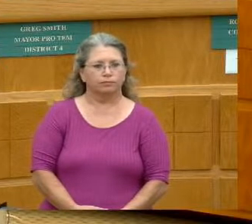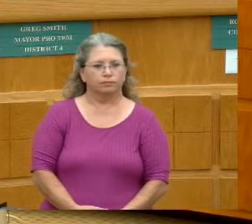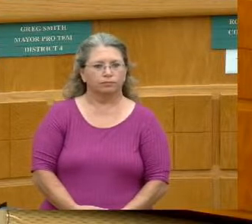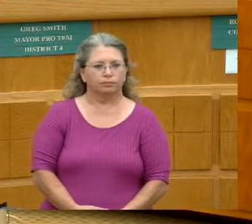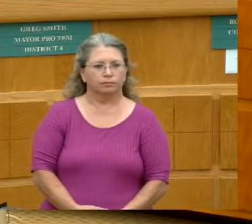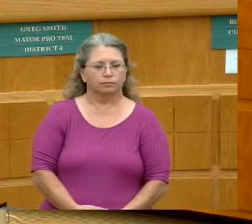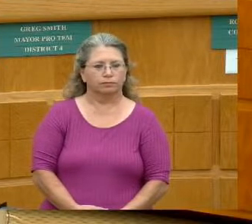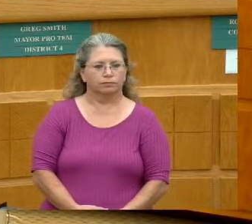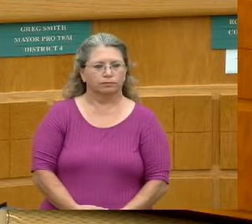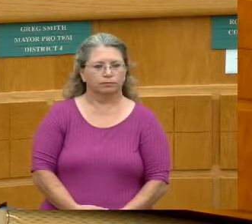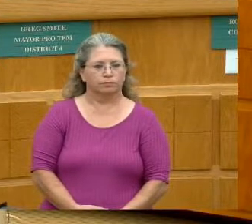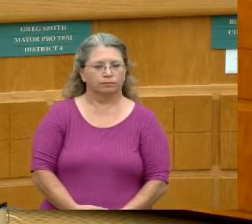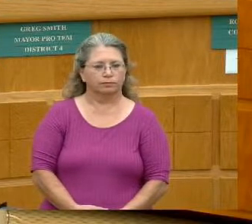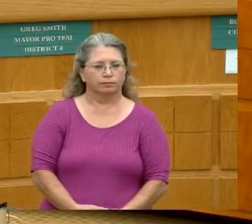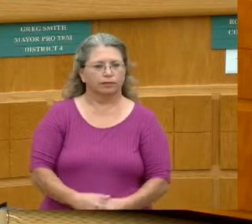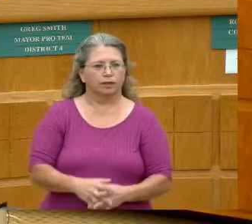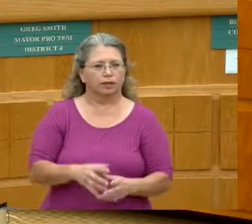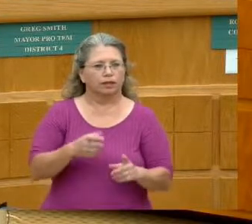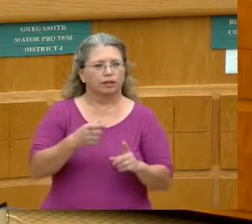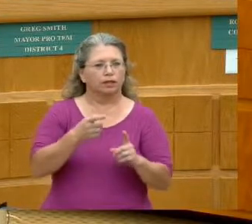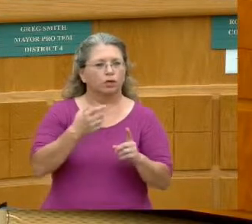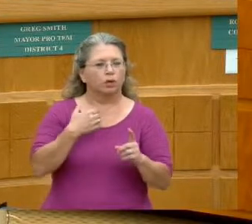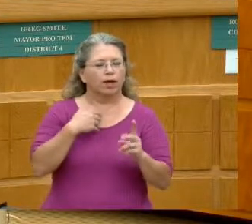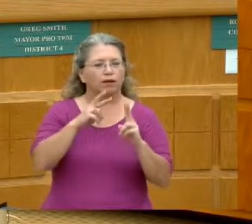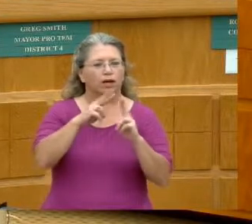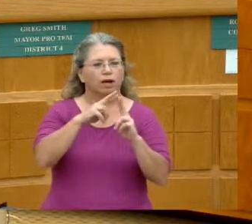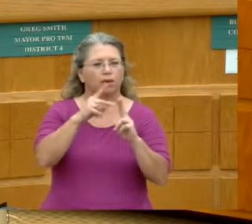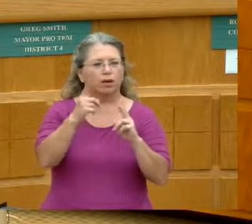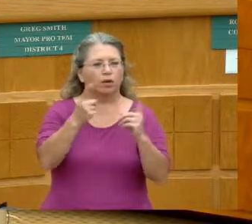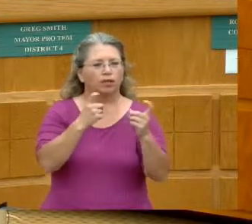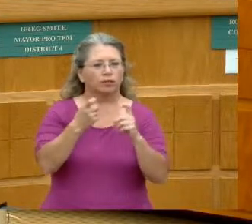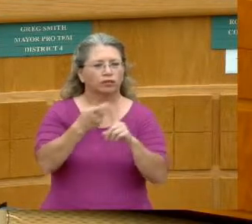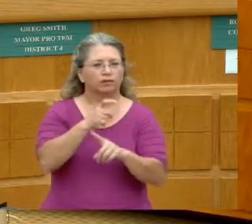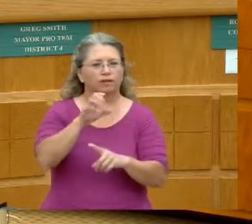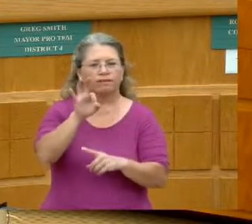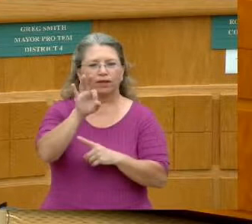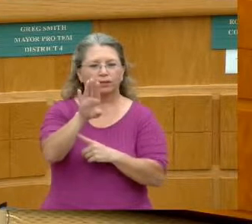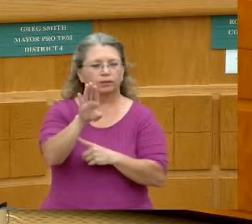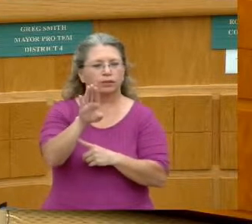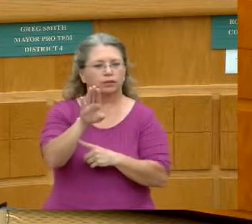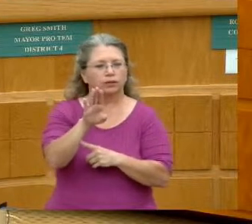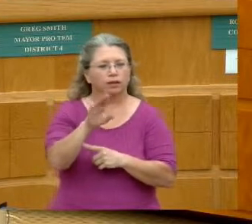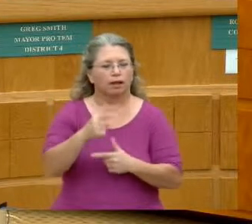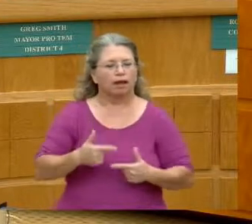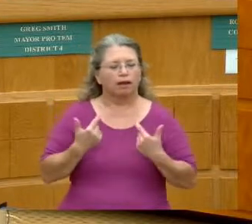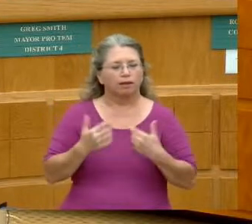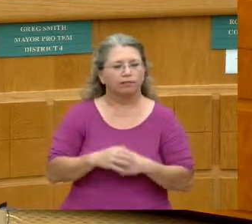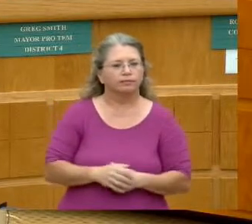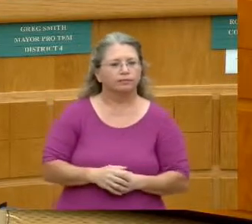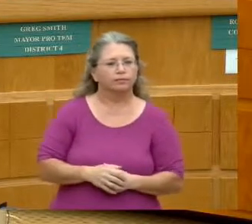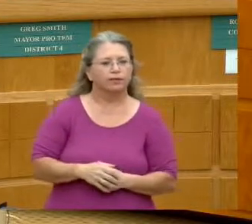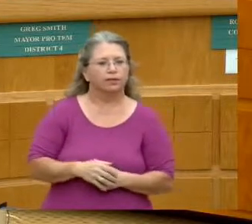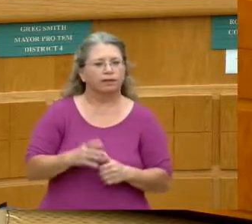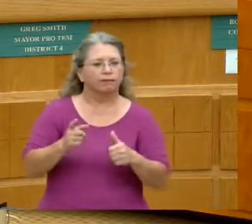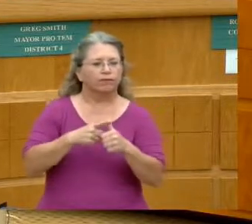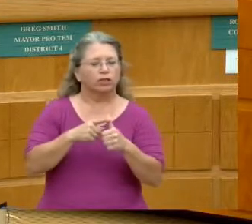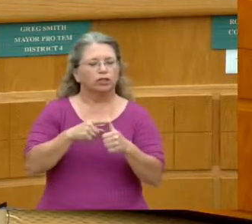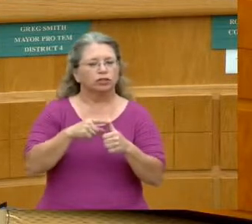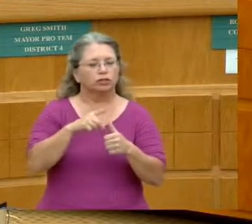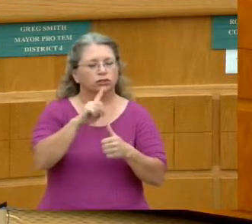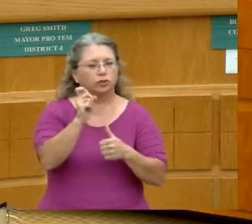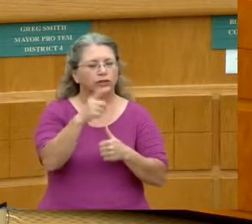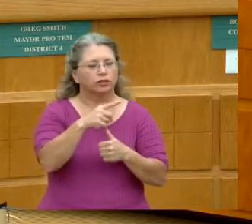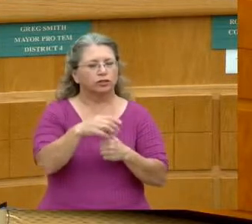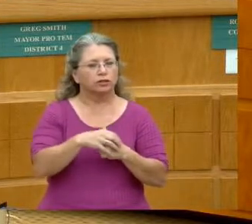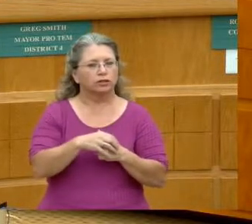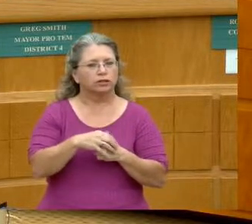All right, we just have a couple of questions today. So the first question from Facebook